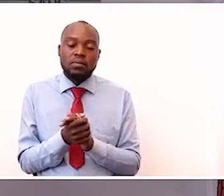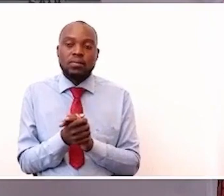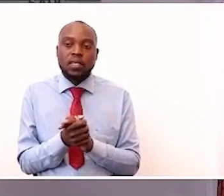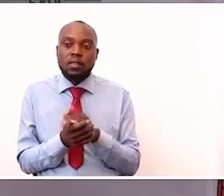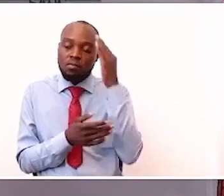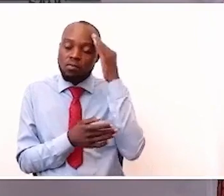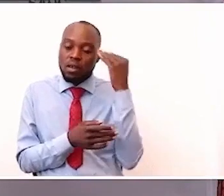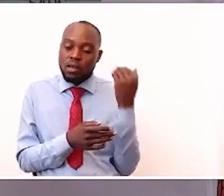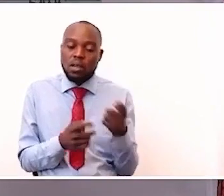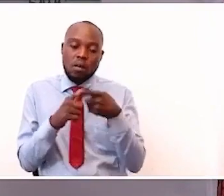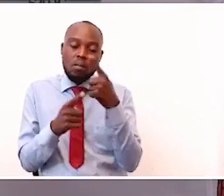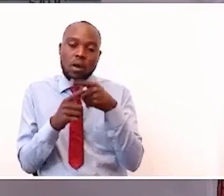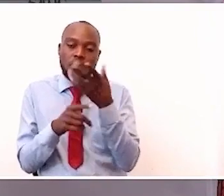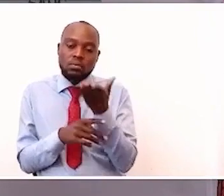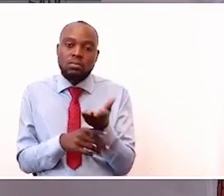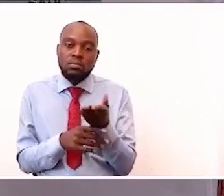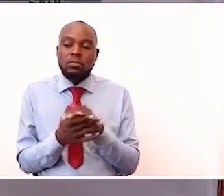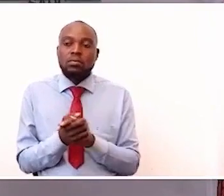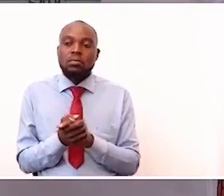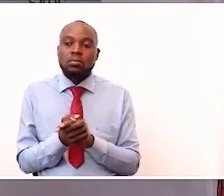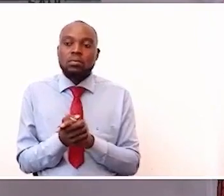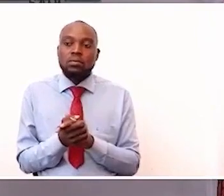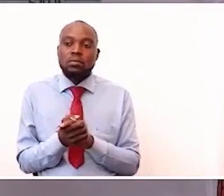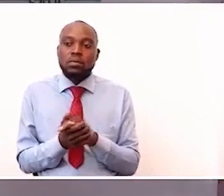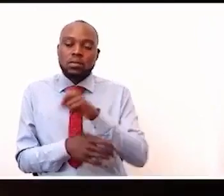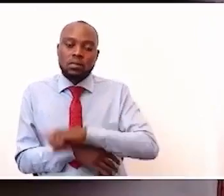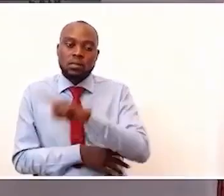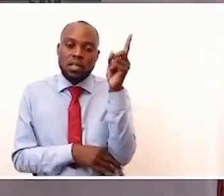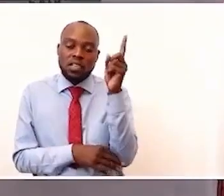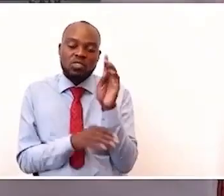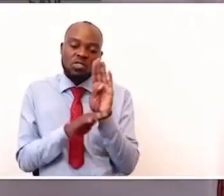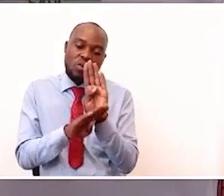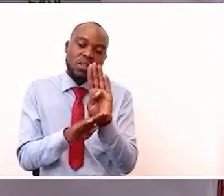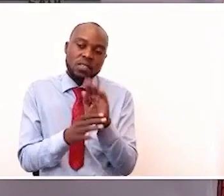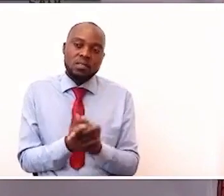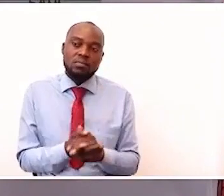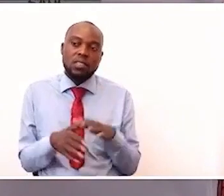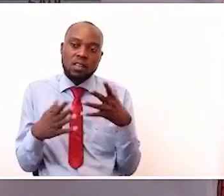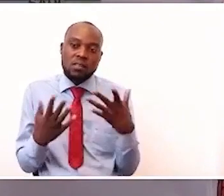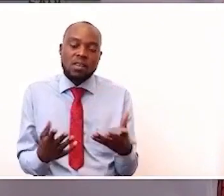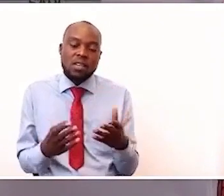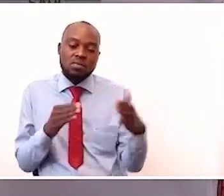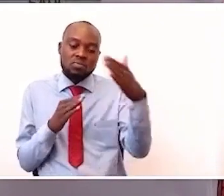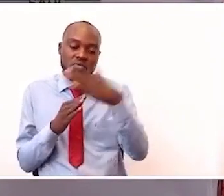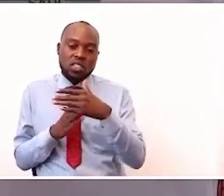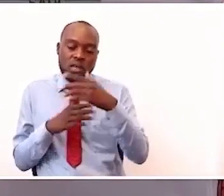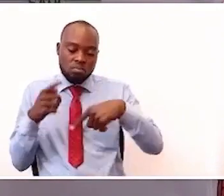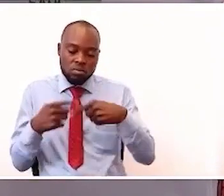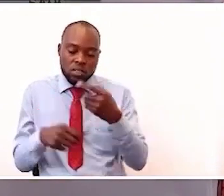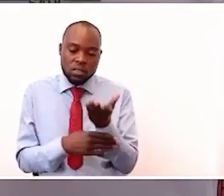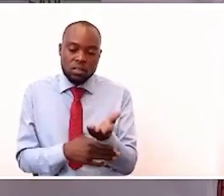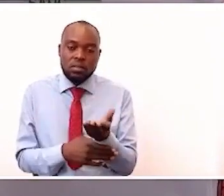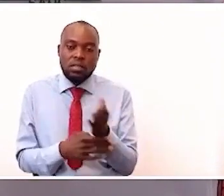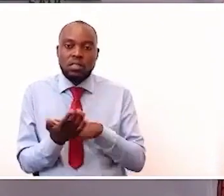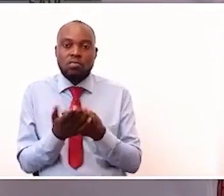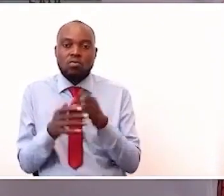forget about the so-called, you know, national ownership that is hampering the process, because people are